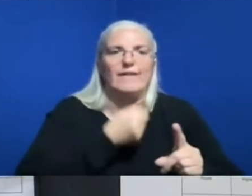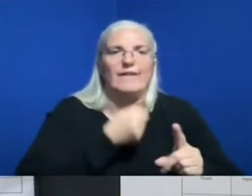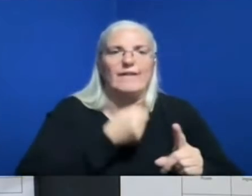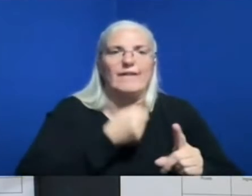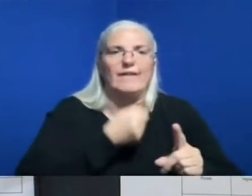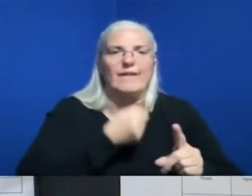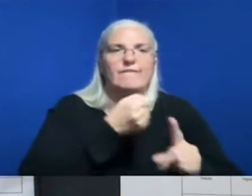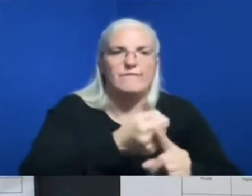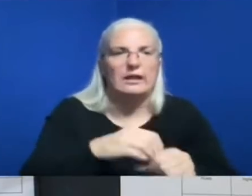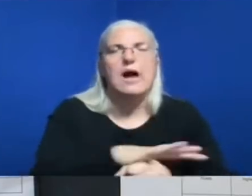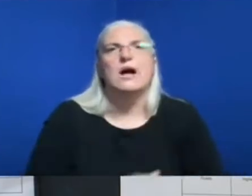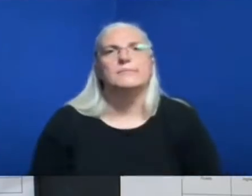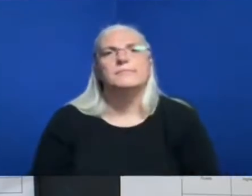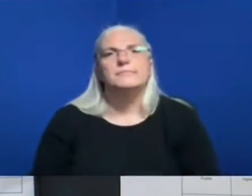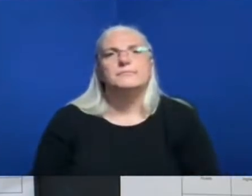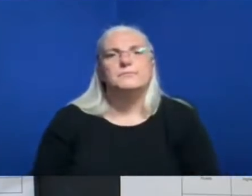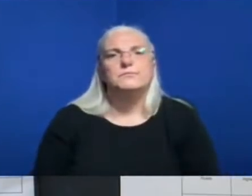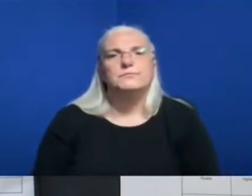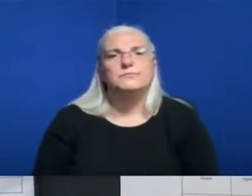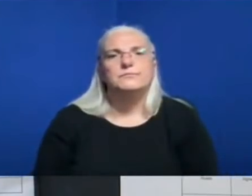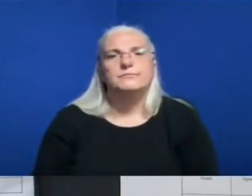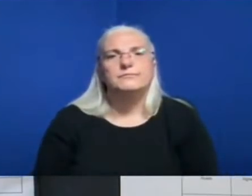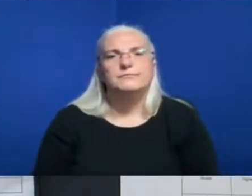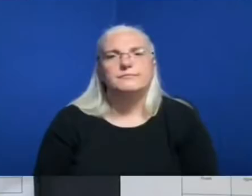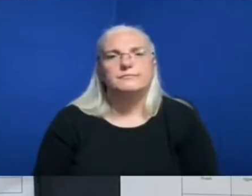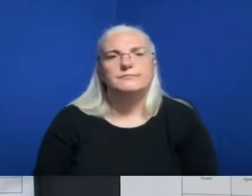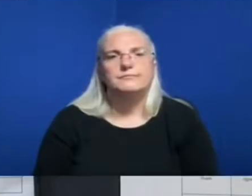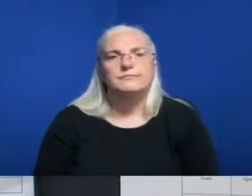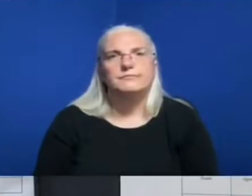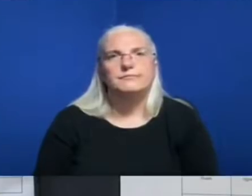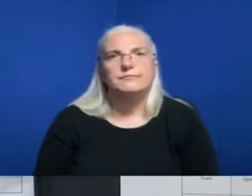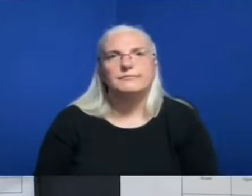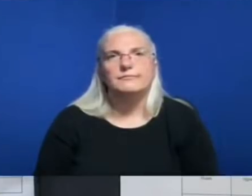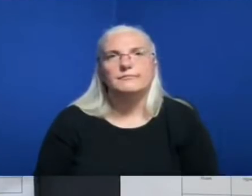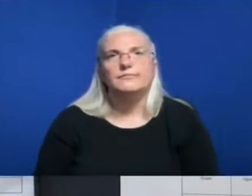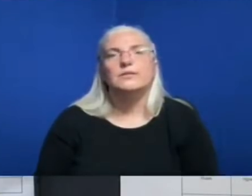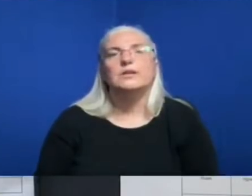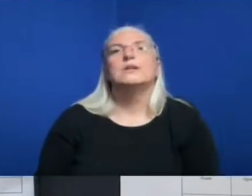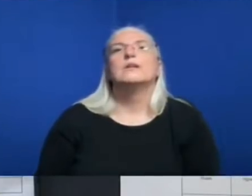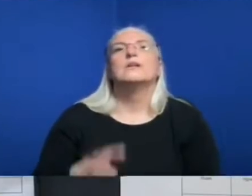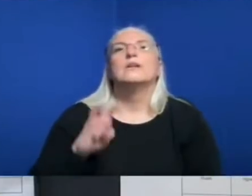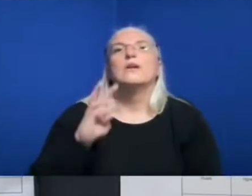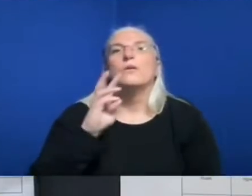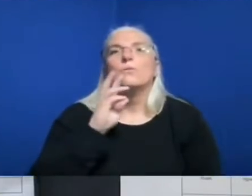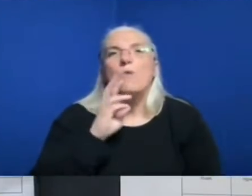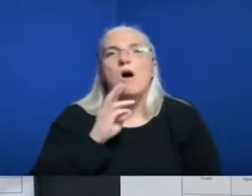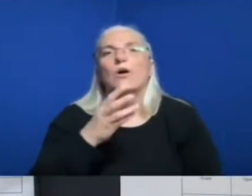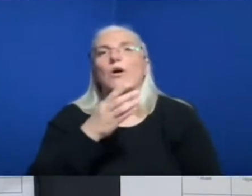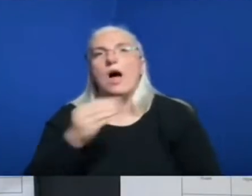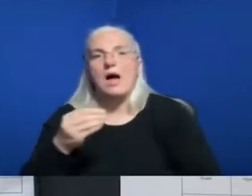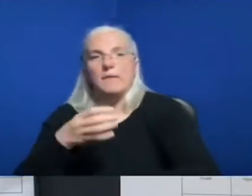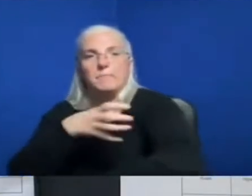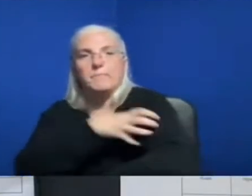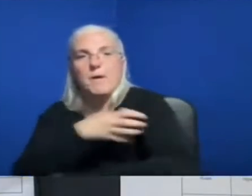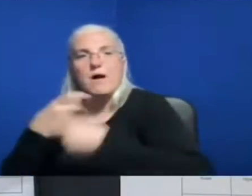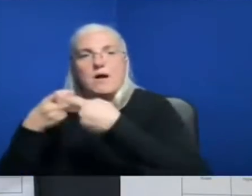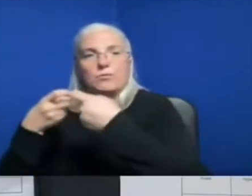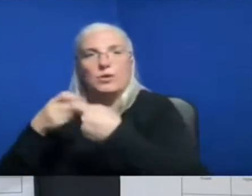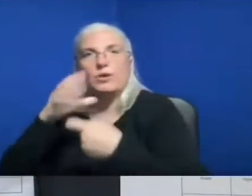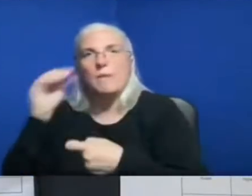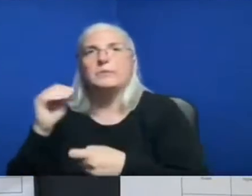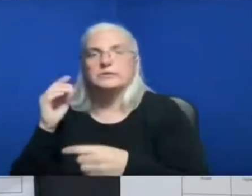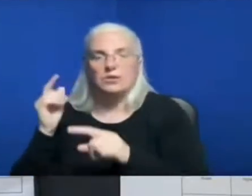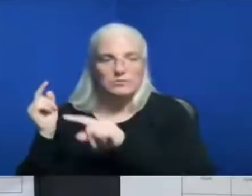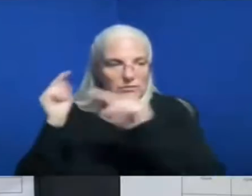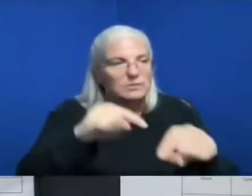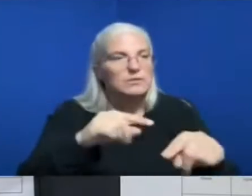Water and power companies are actively working to restore services to affected areas so residents can return to areas when structures are undamaged or